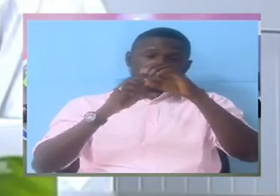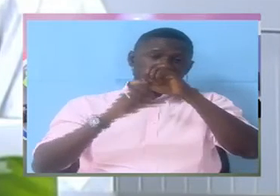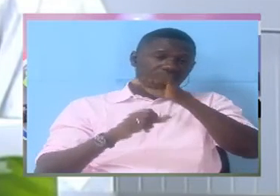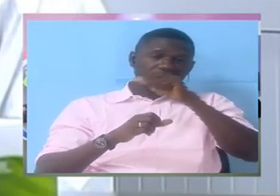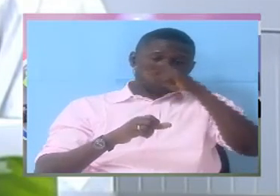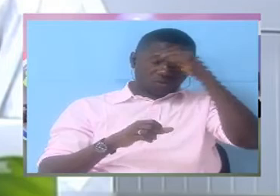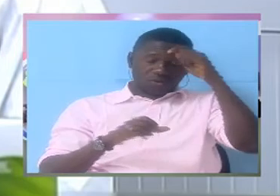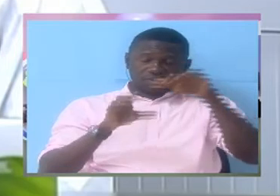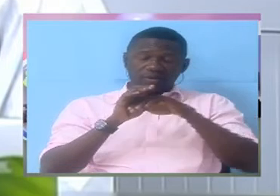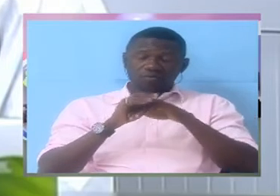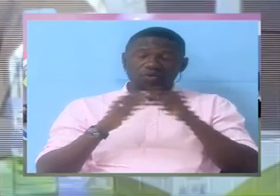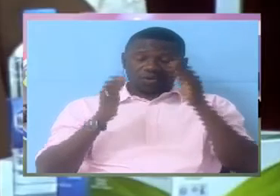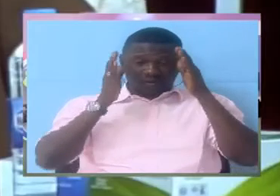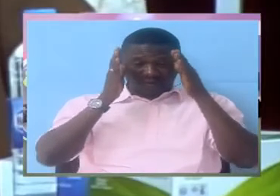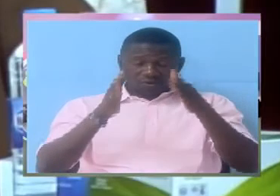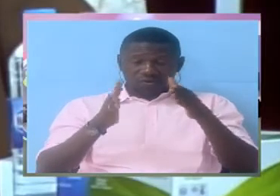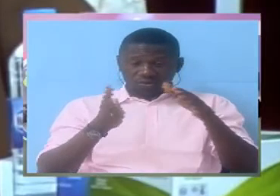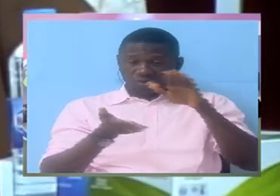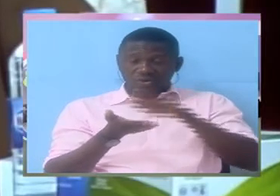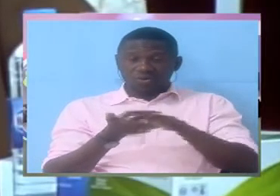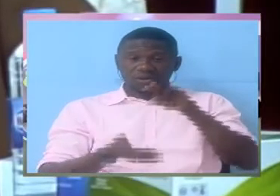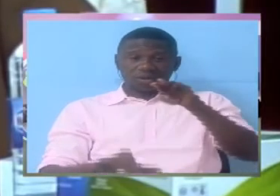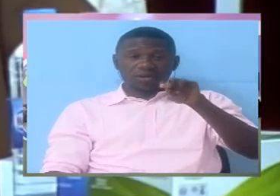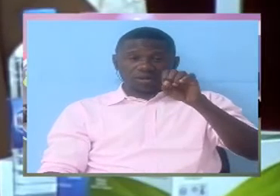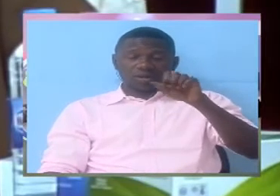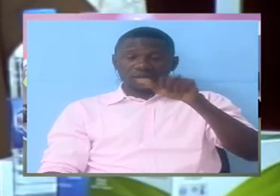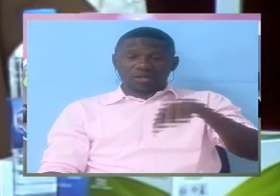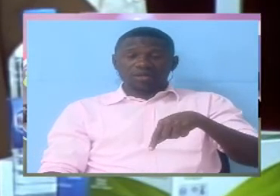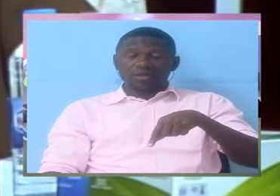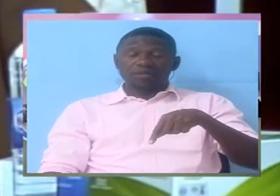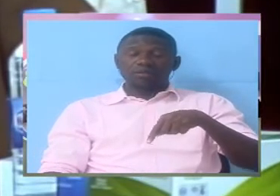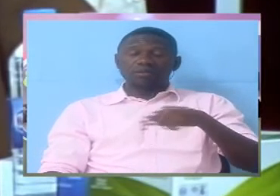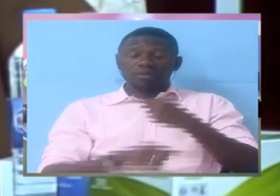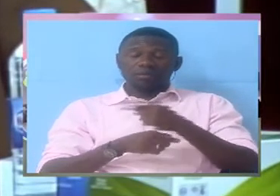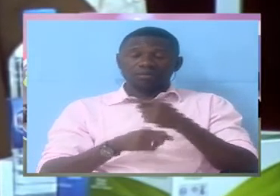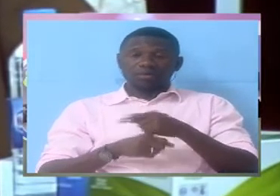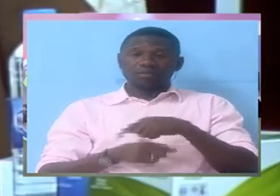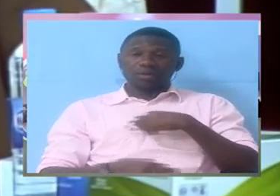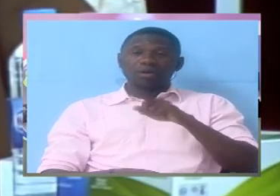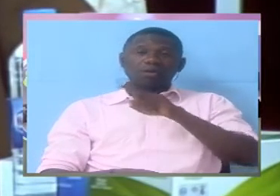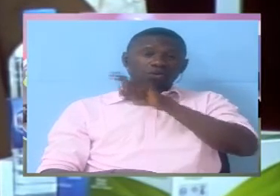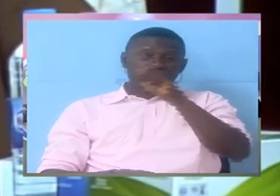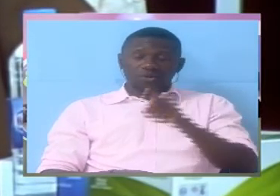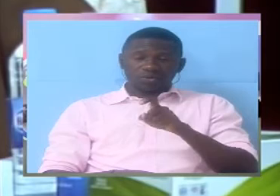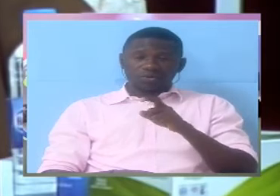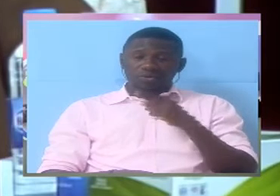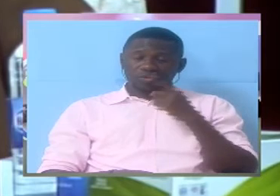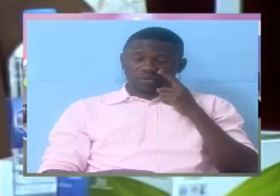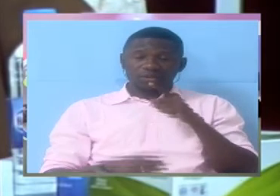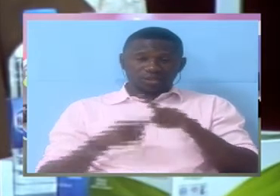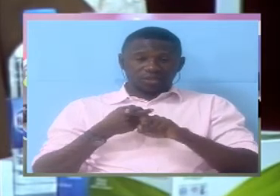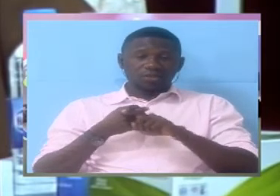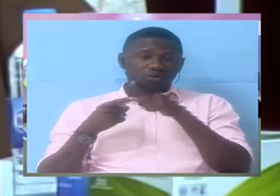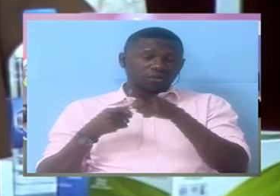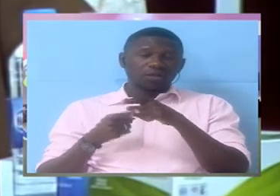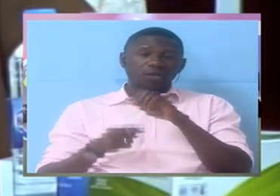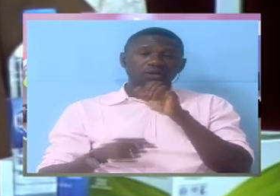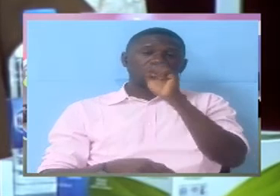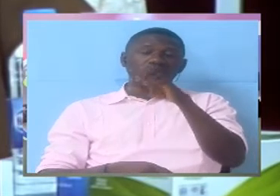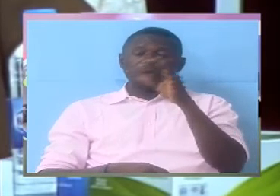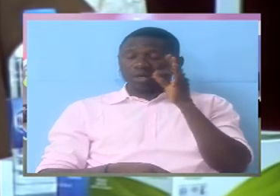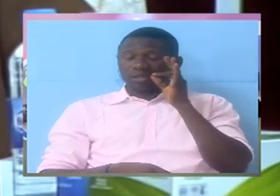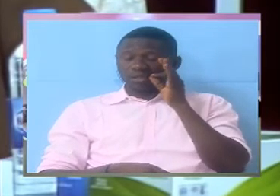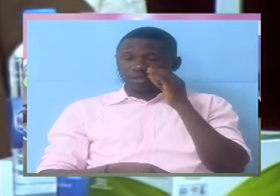on the NIA here in the Gambia. And you said And yes. My question related to that. And your answer included the reference